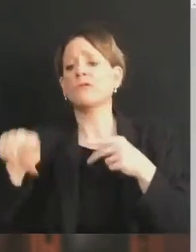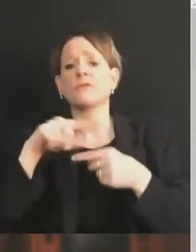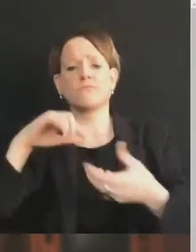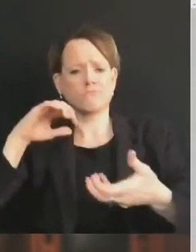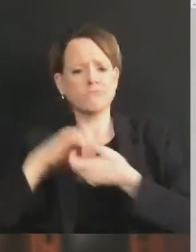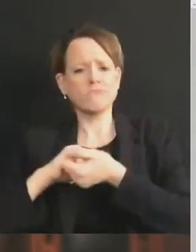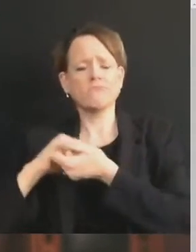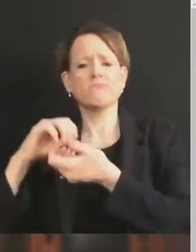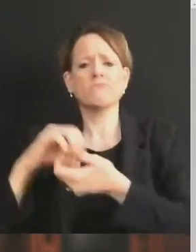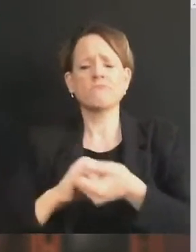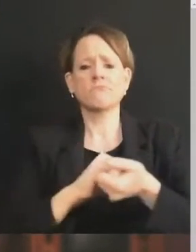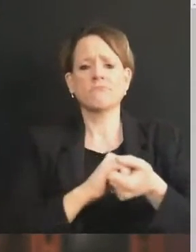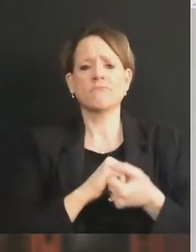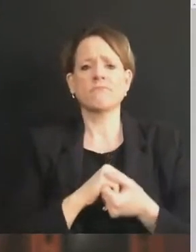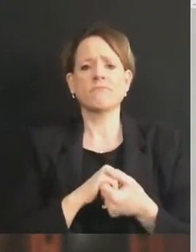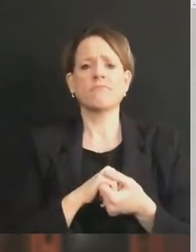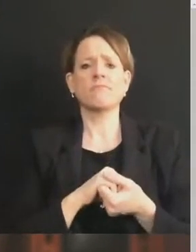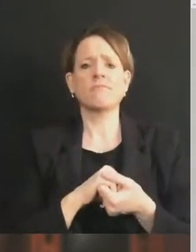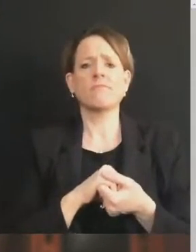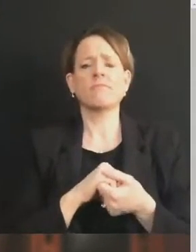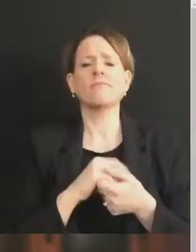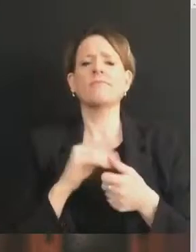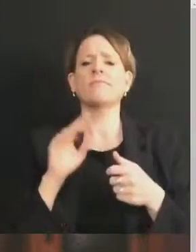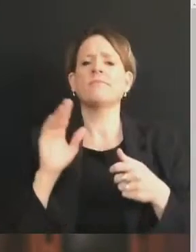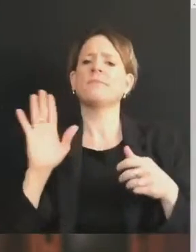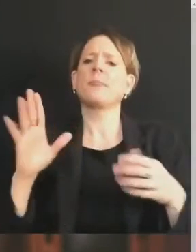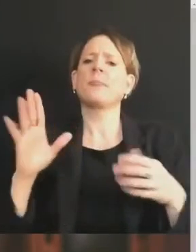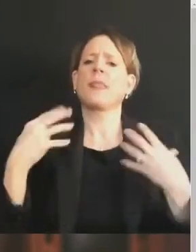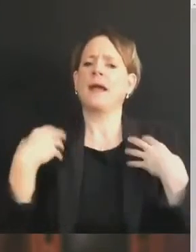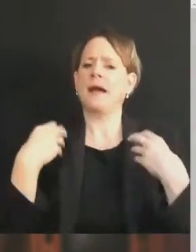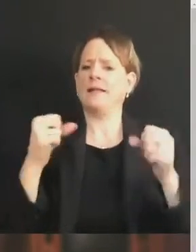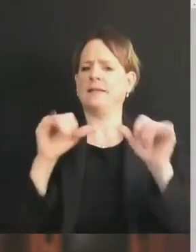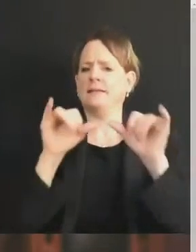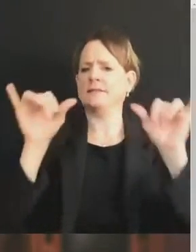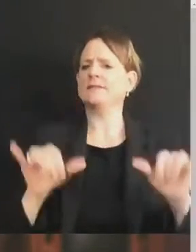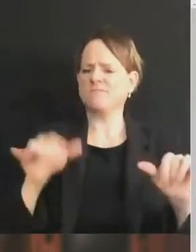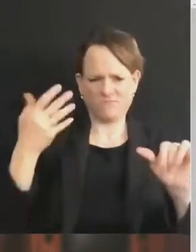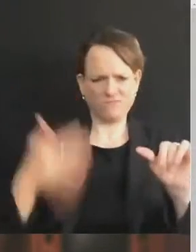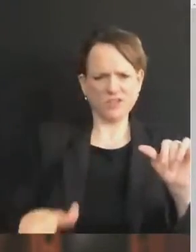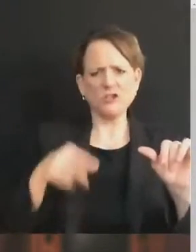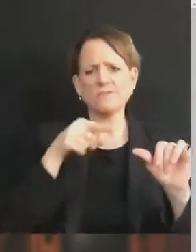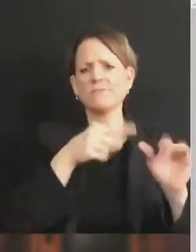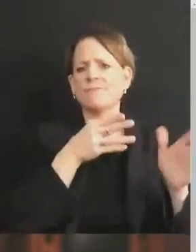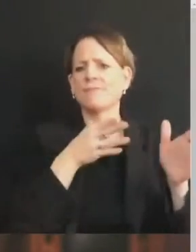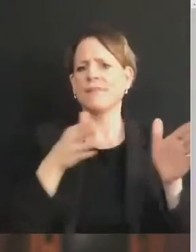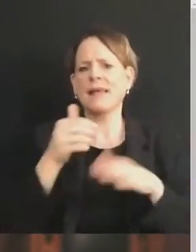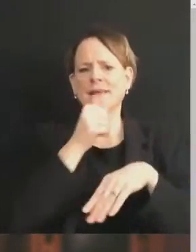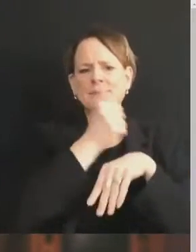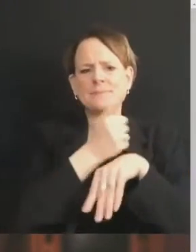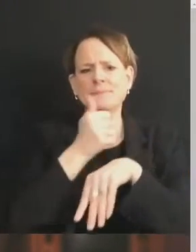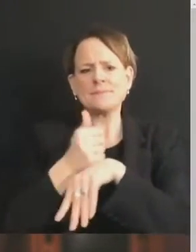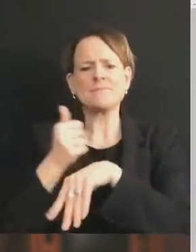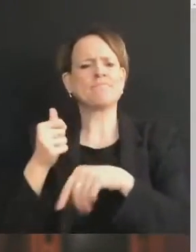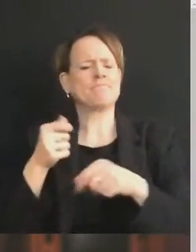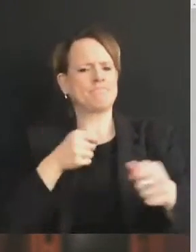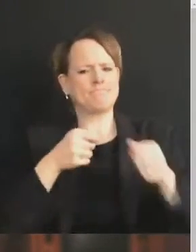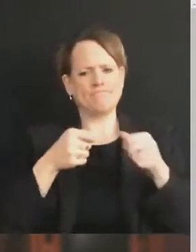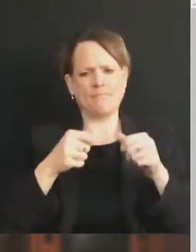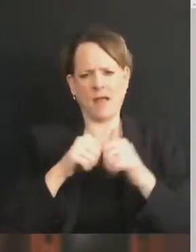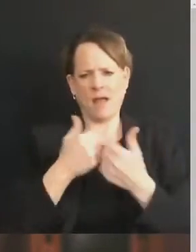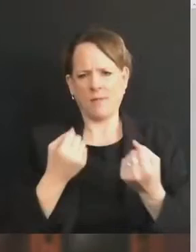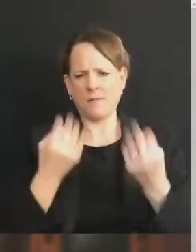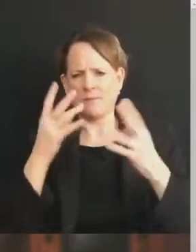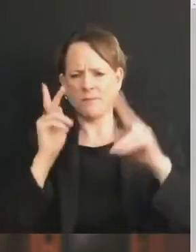their systems, are actively manage their capacity. They bring beds online. They